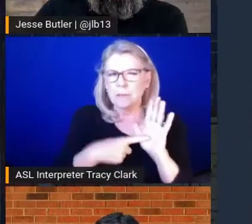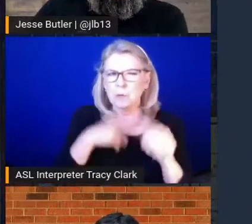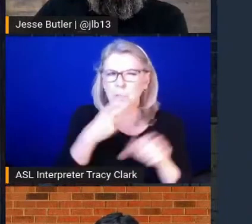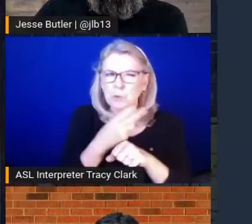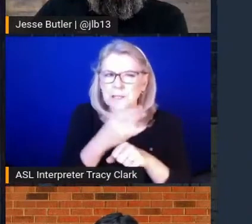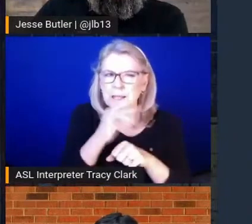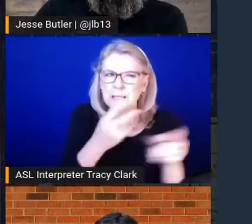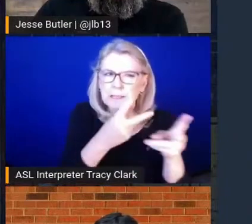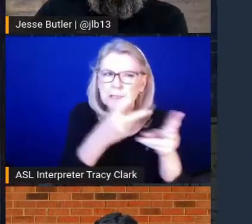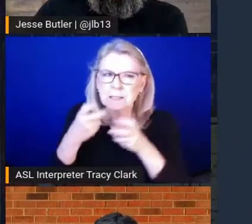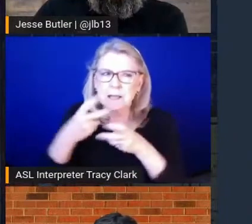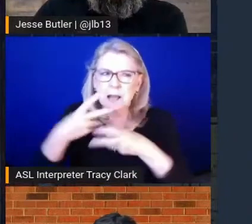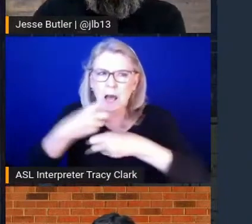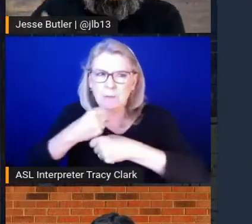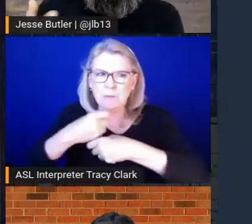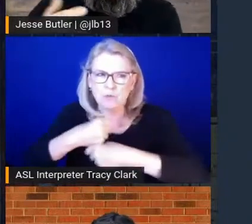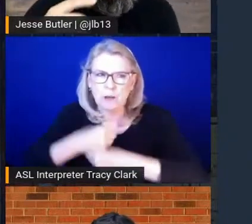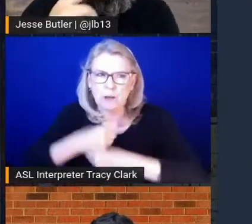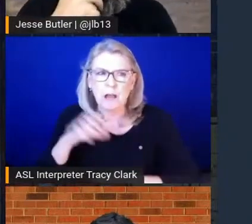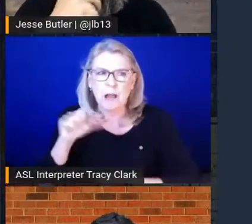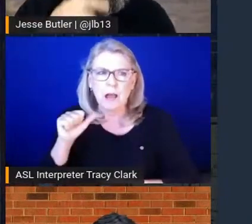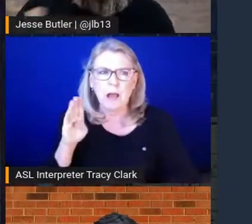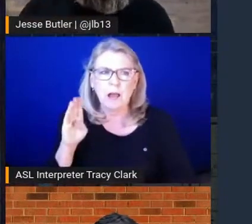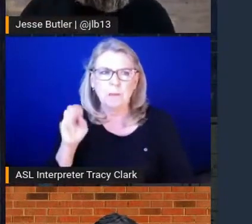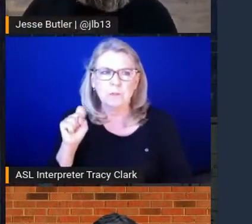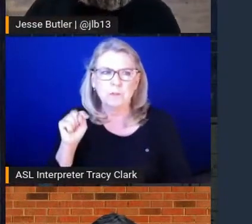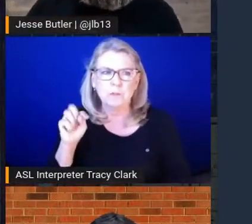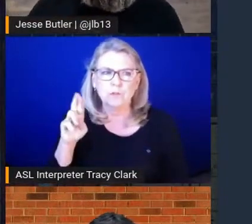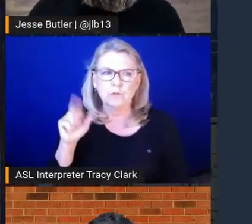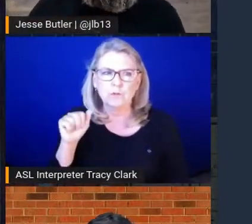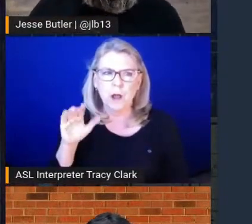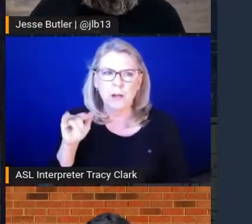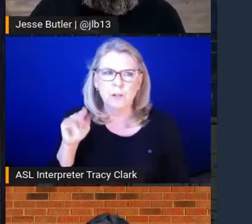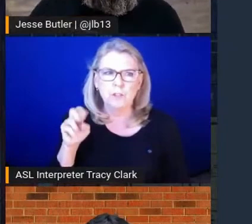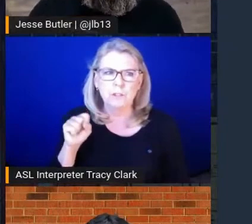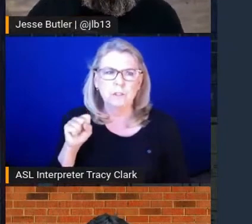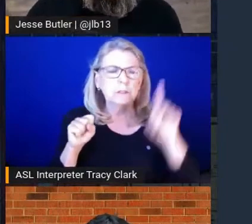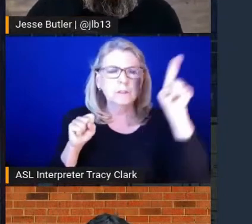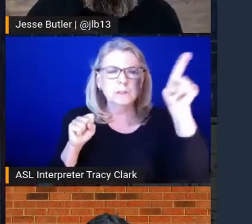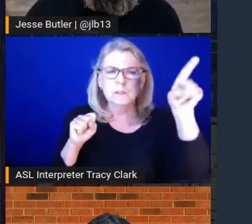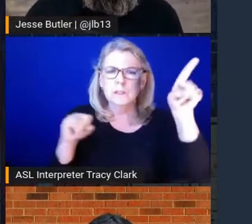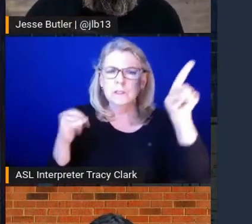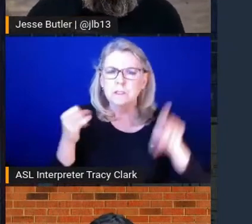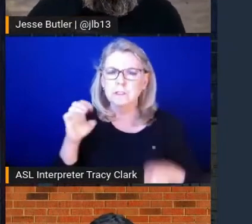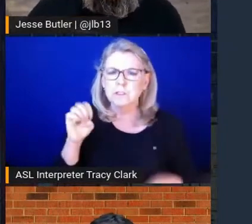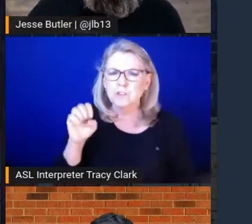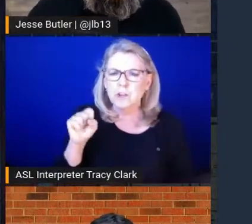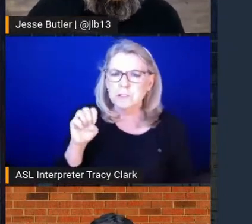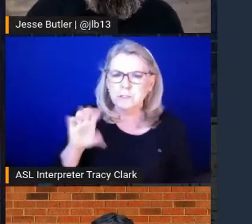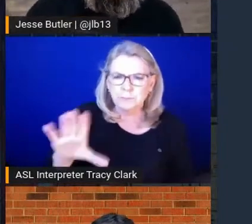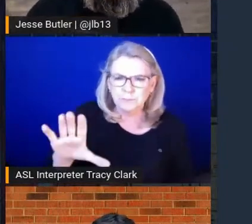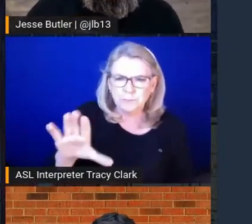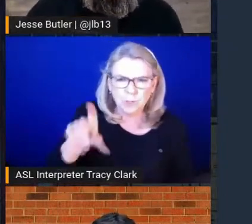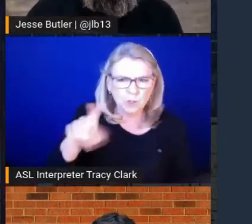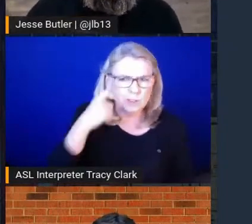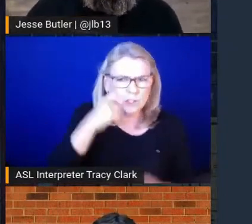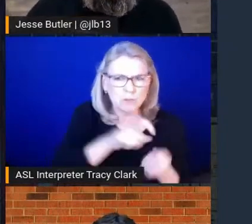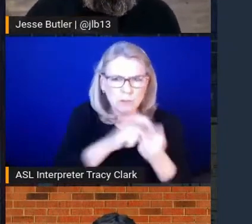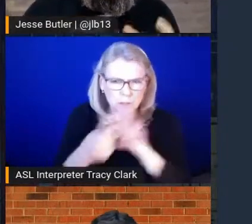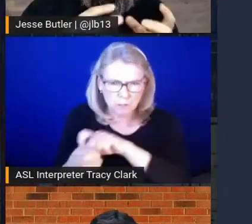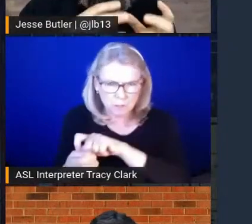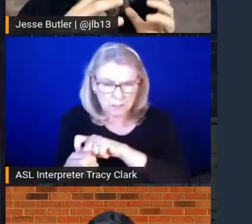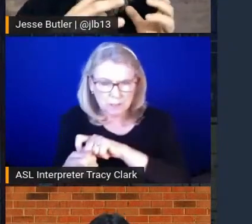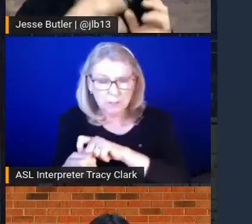tool. So as we transition there, Ellie, so basically the way I see this is exactly how you just laid it out. So